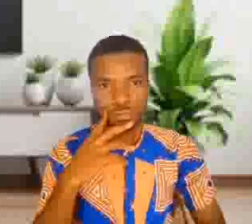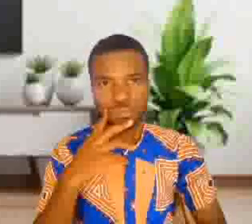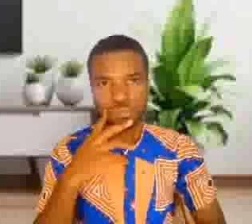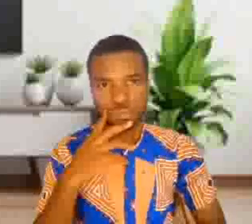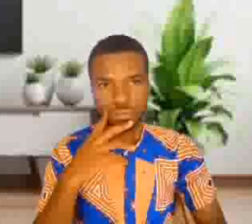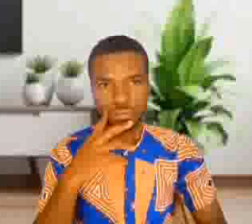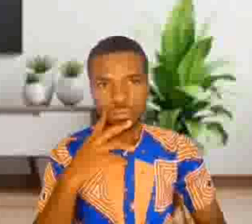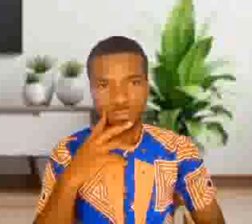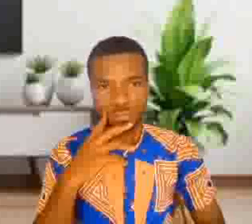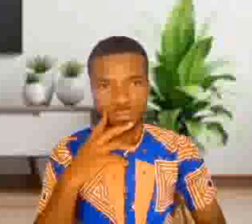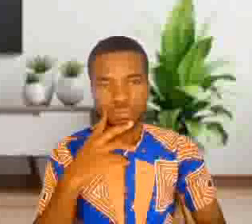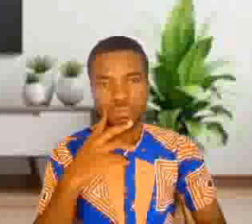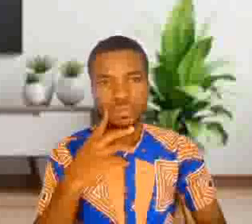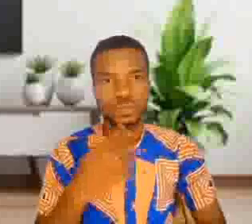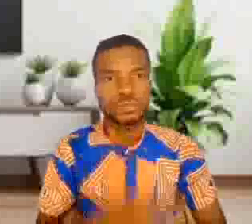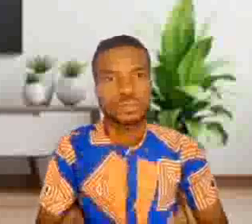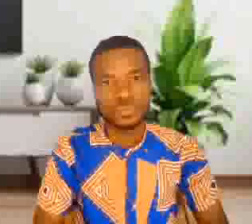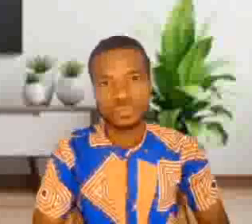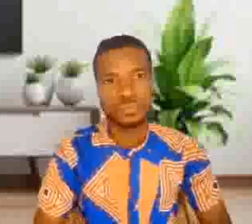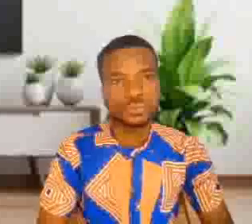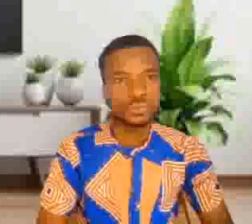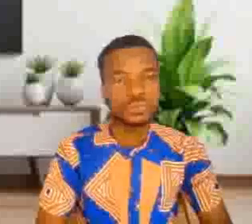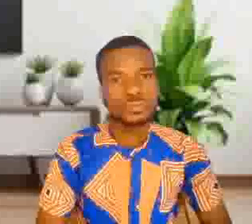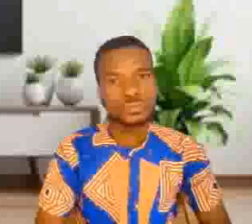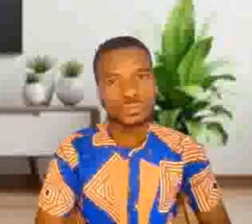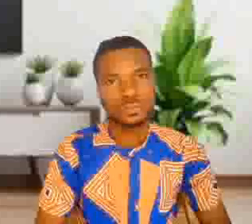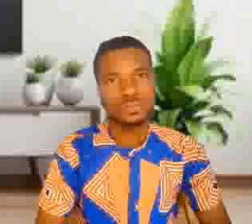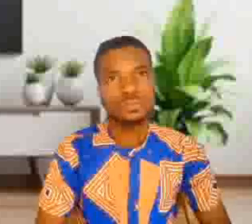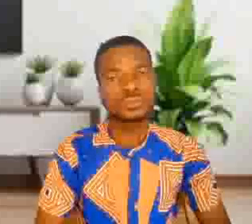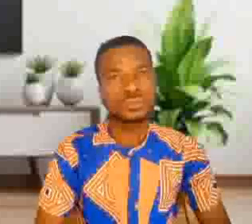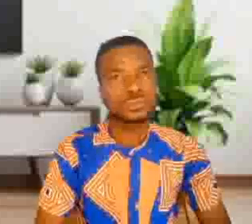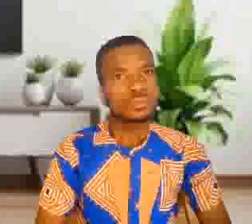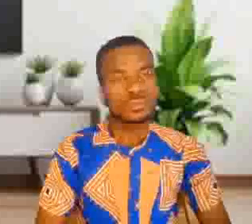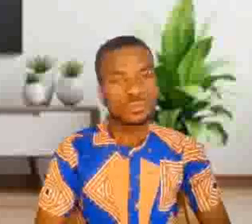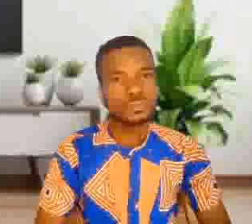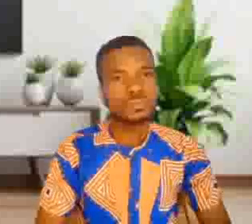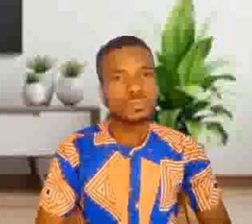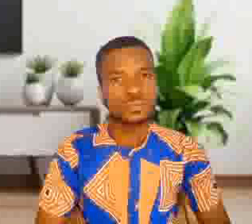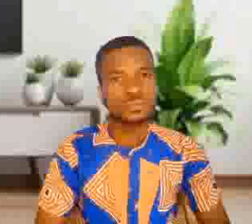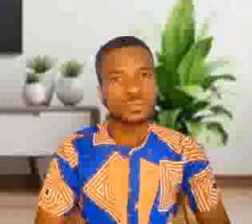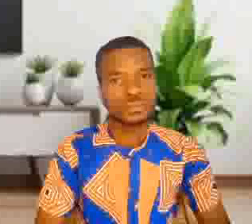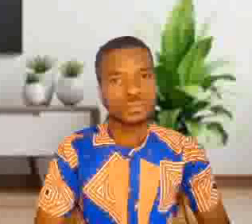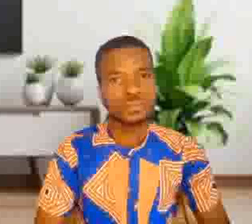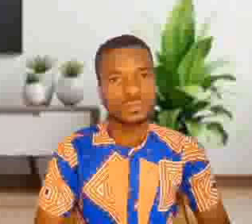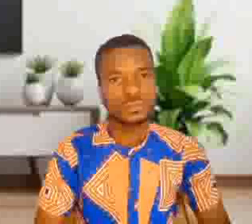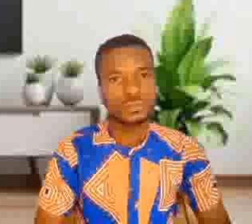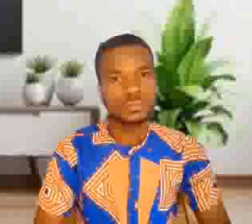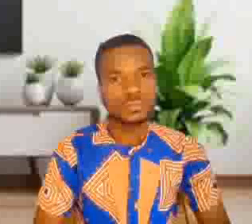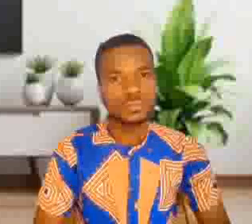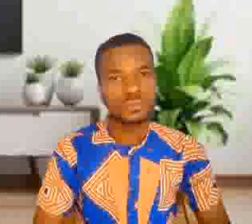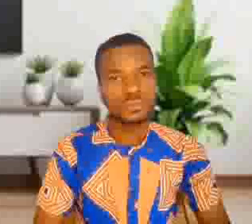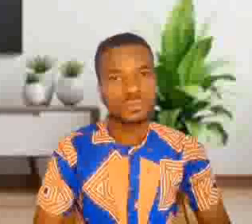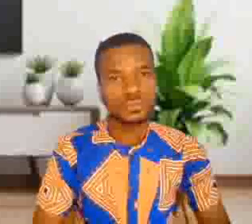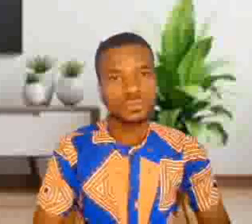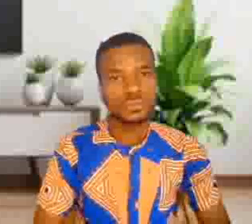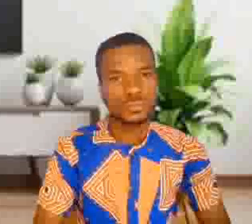That's what forms your psychology. But the realm of interaction that God wanted to have with man is superior to